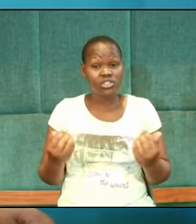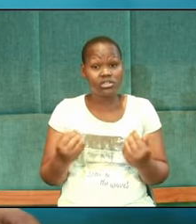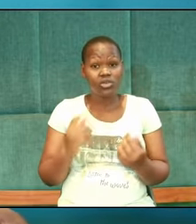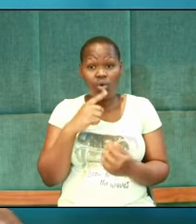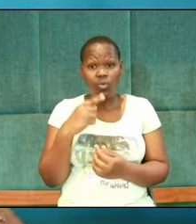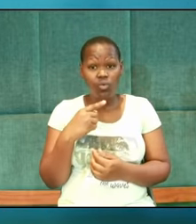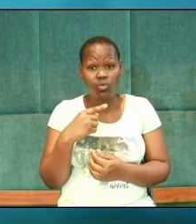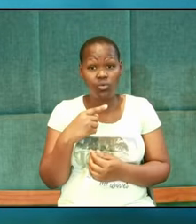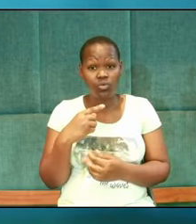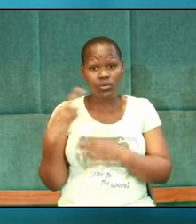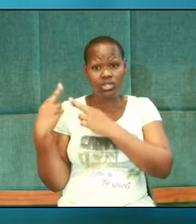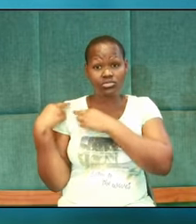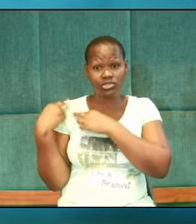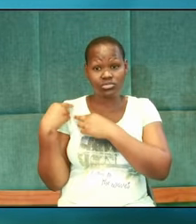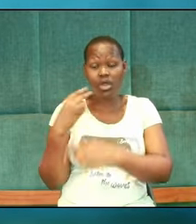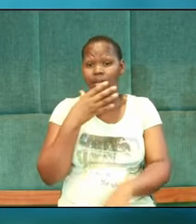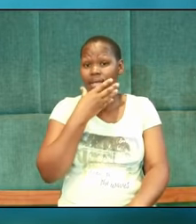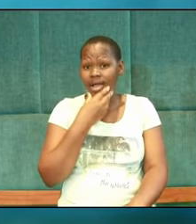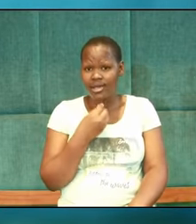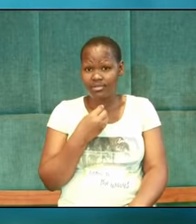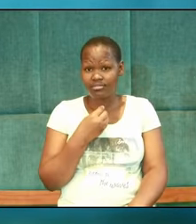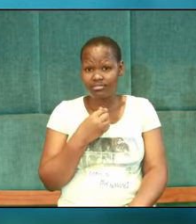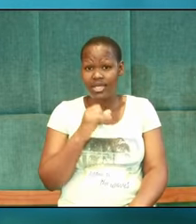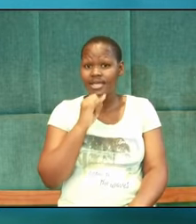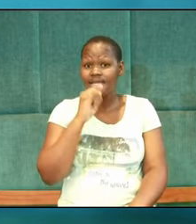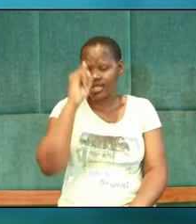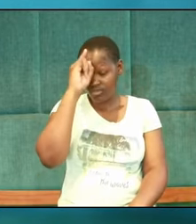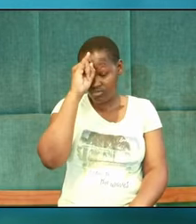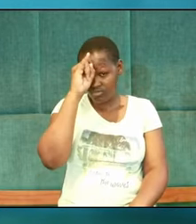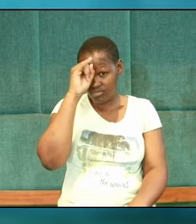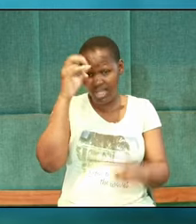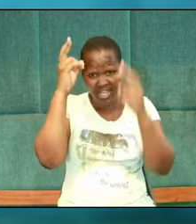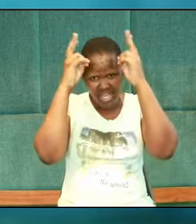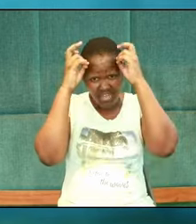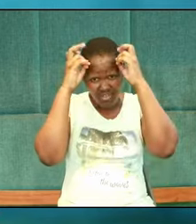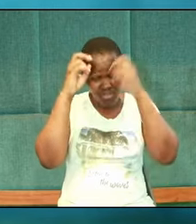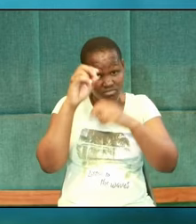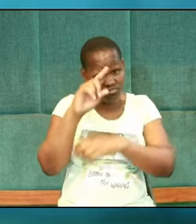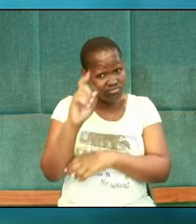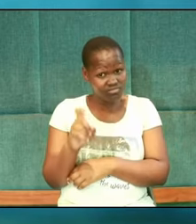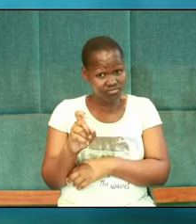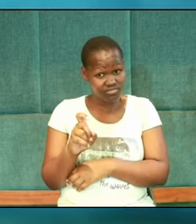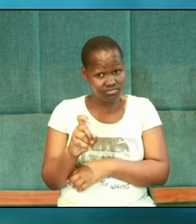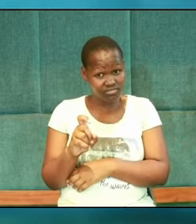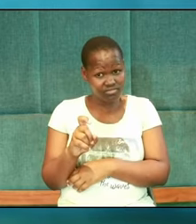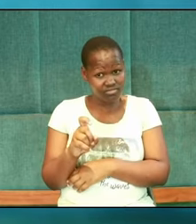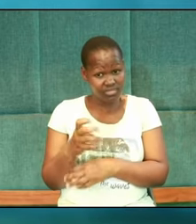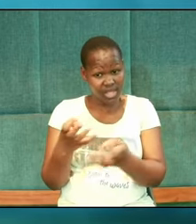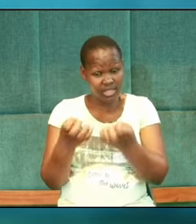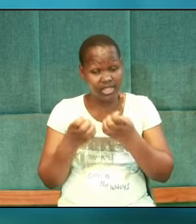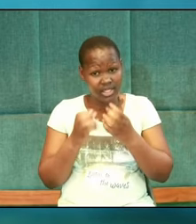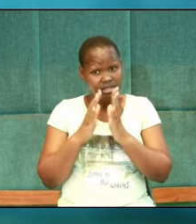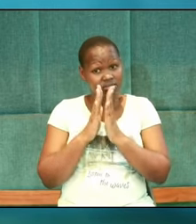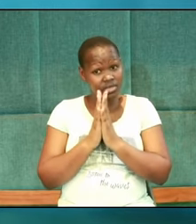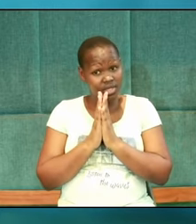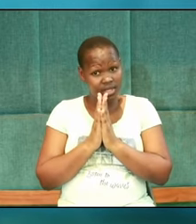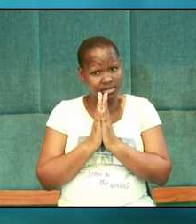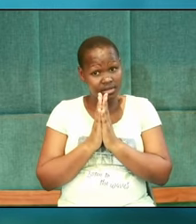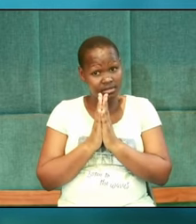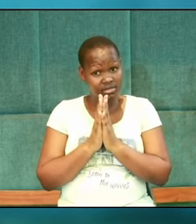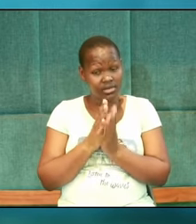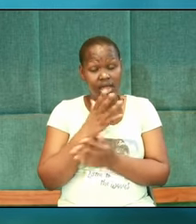home? I didn't know. Is it the devil? Is it Satan? Do they need prayer? The man